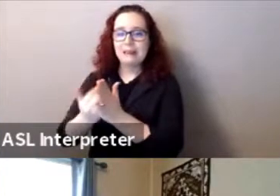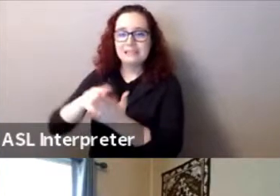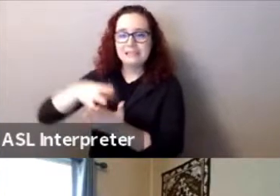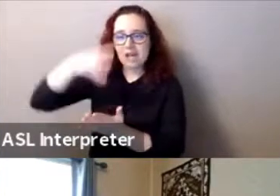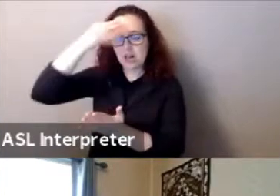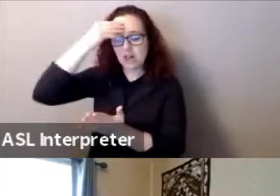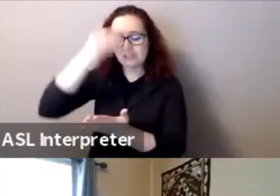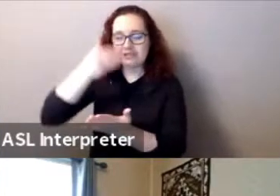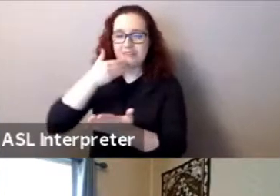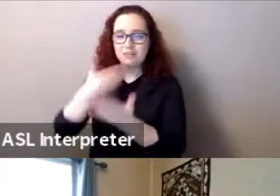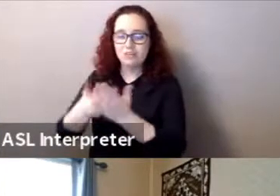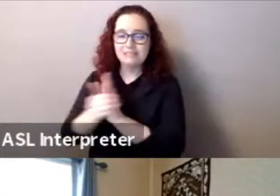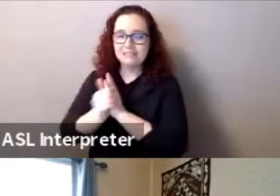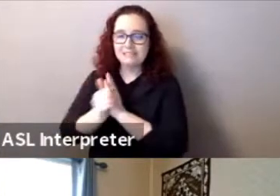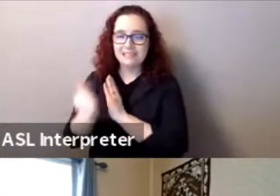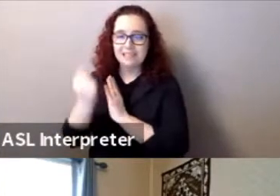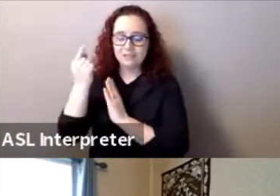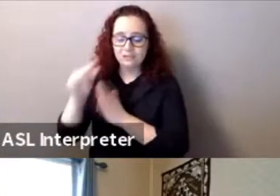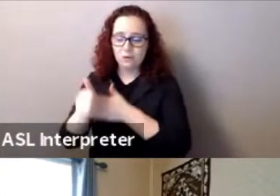SIGs.